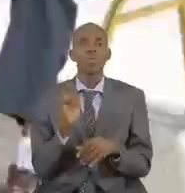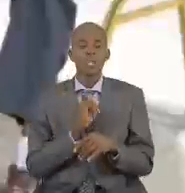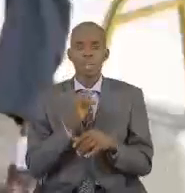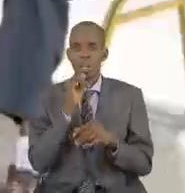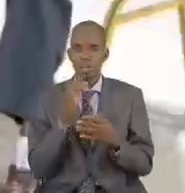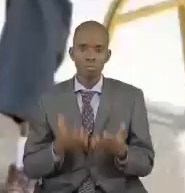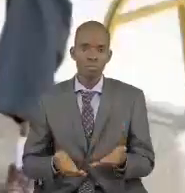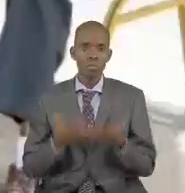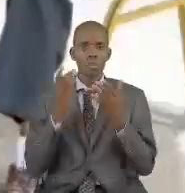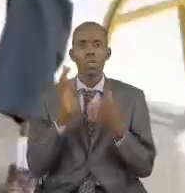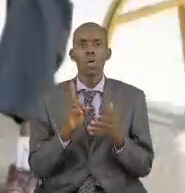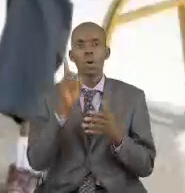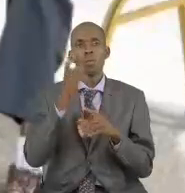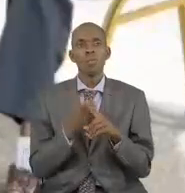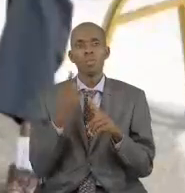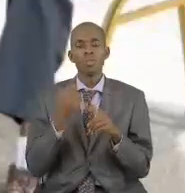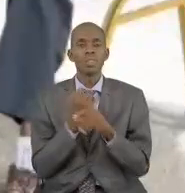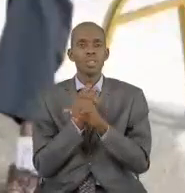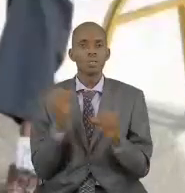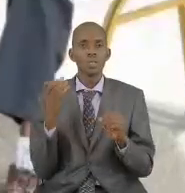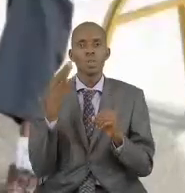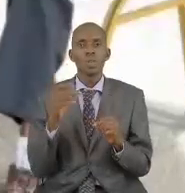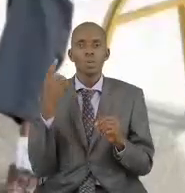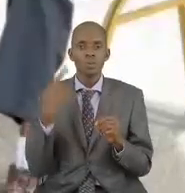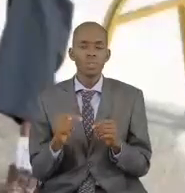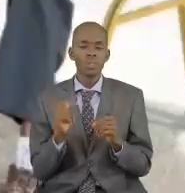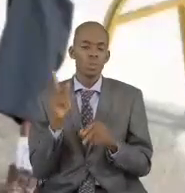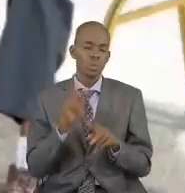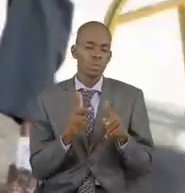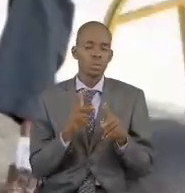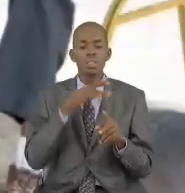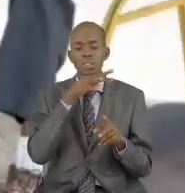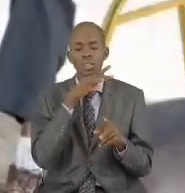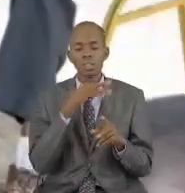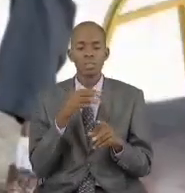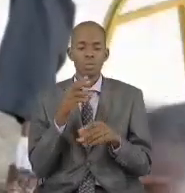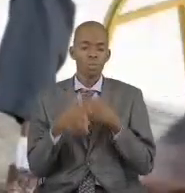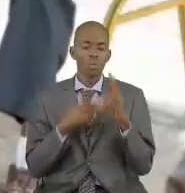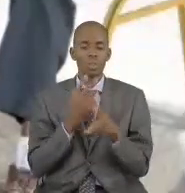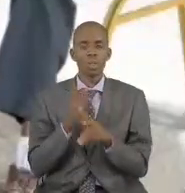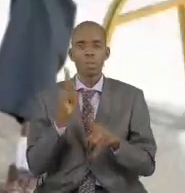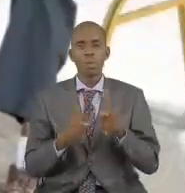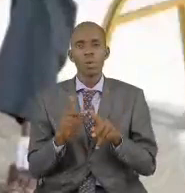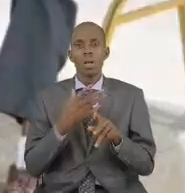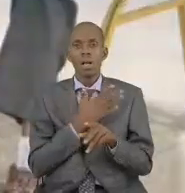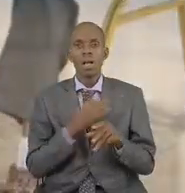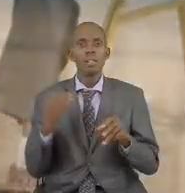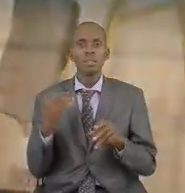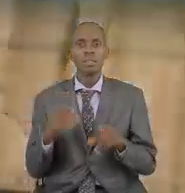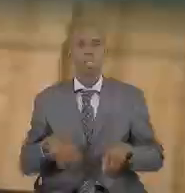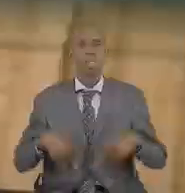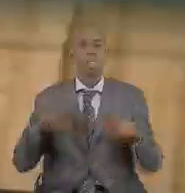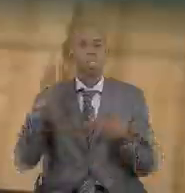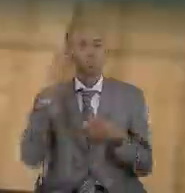the salvation of the Gentiles and the heathen, and lies will not save